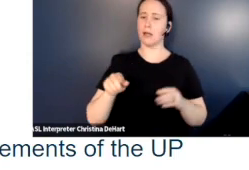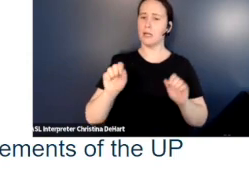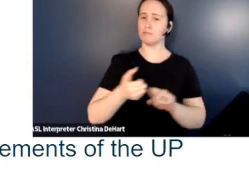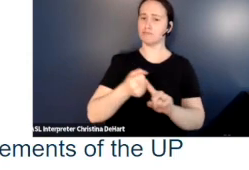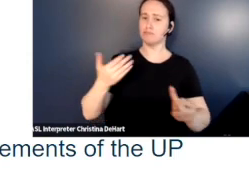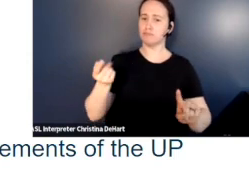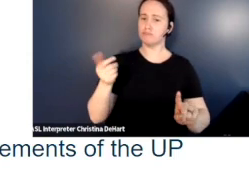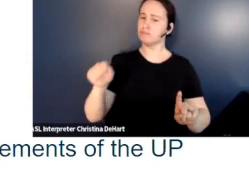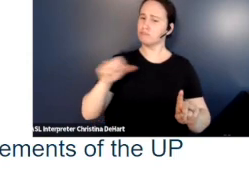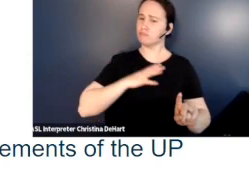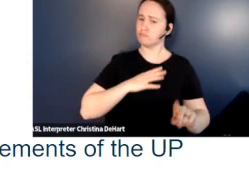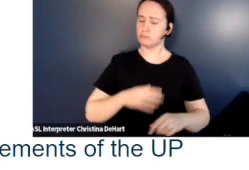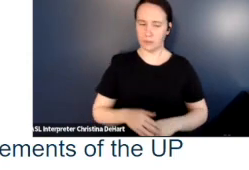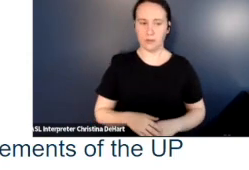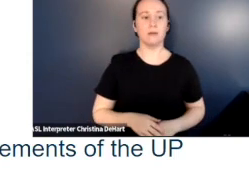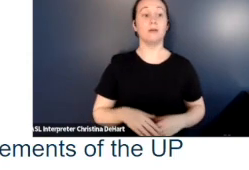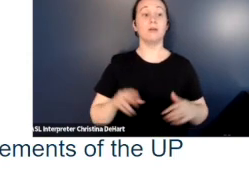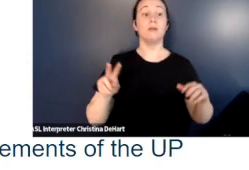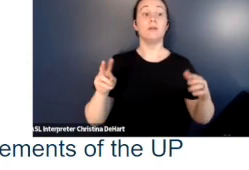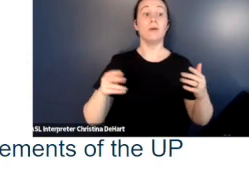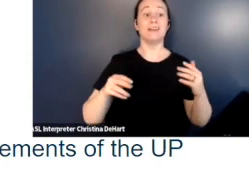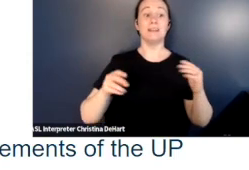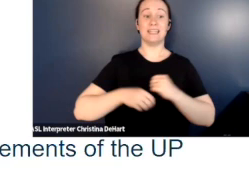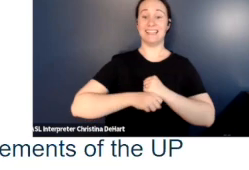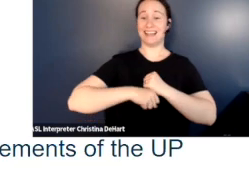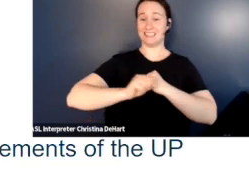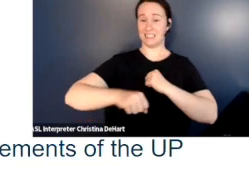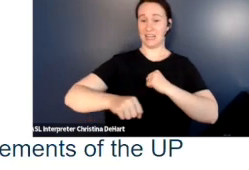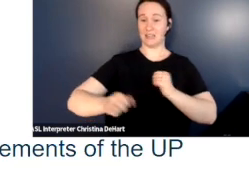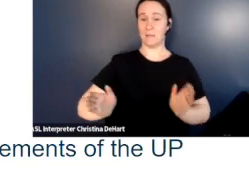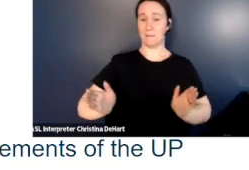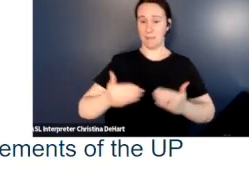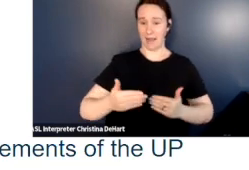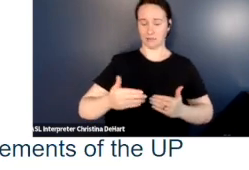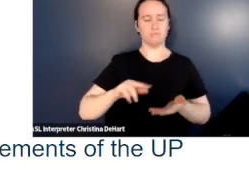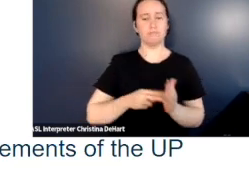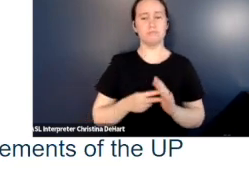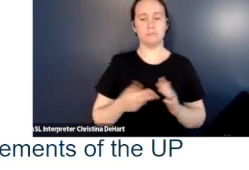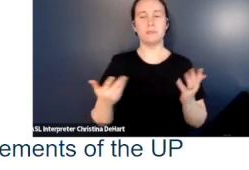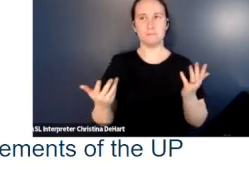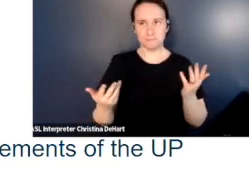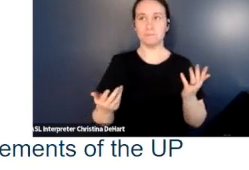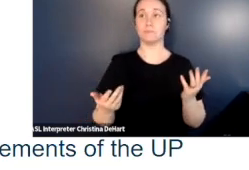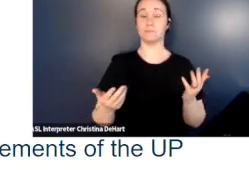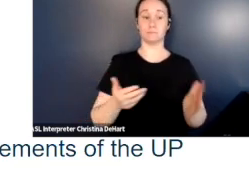that a little bit. So the extended package is really when we think about